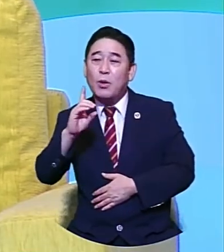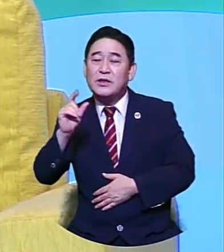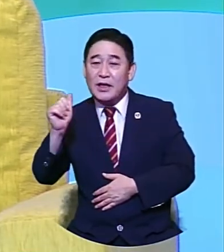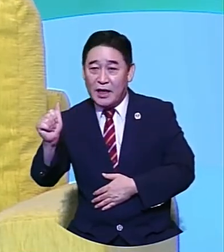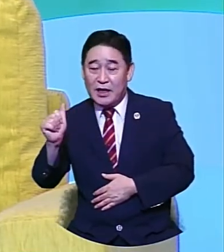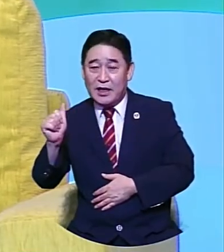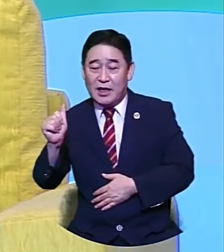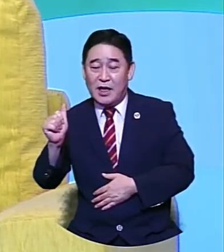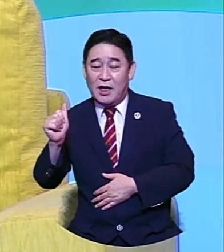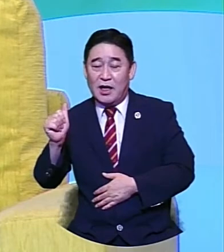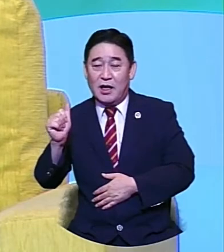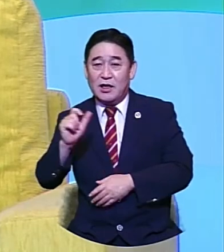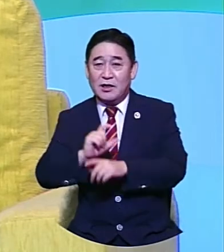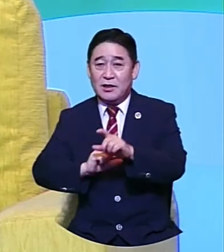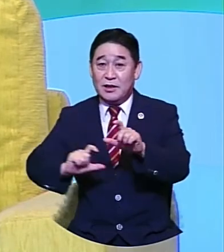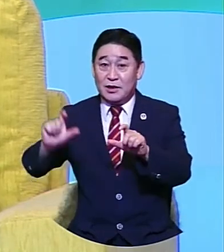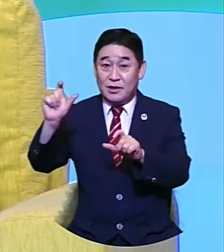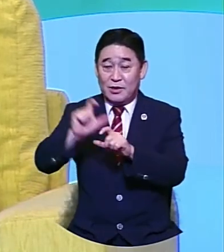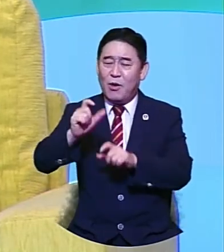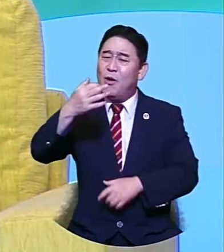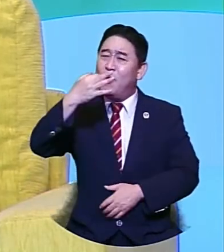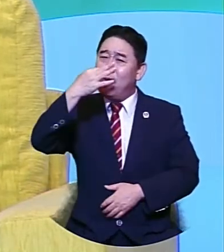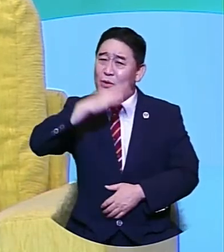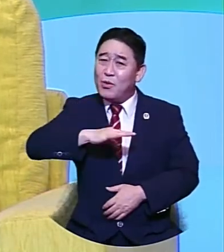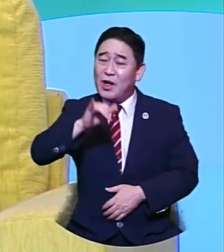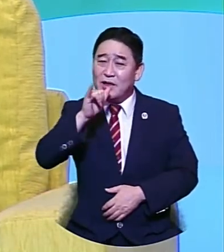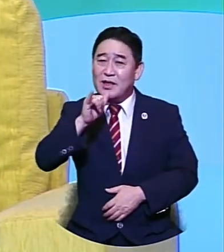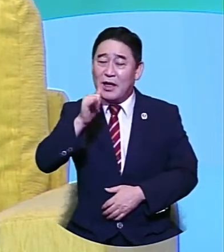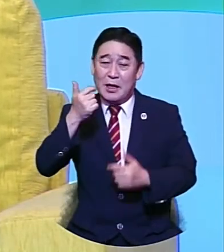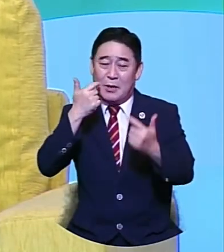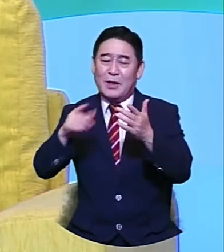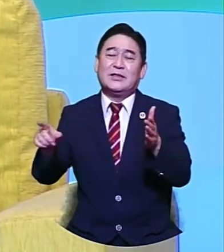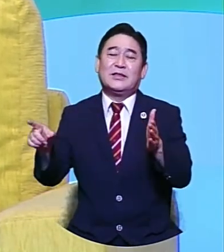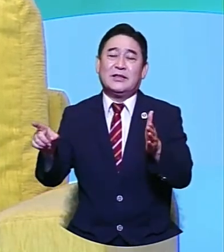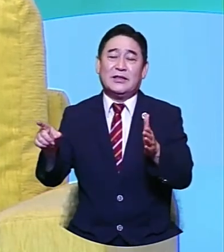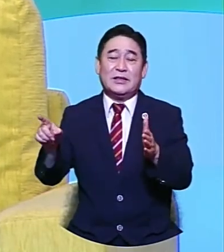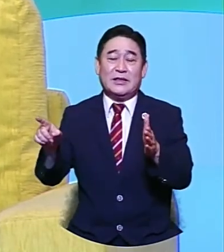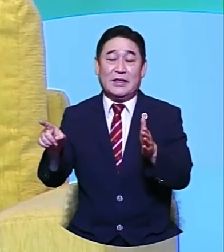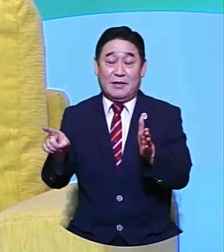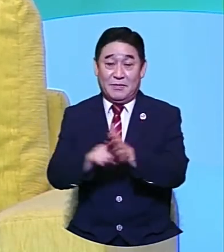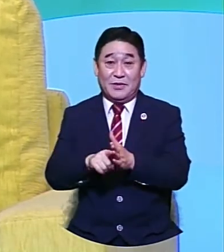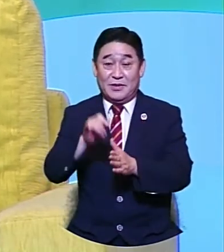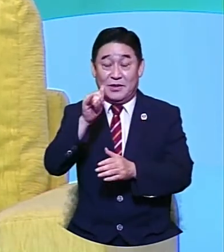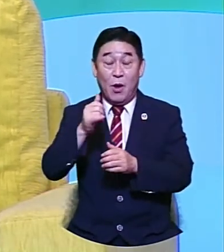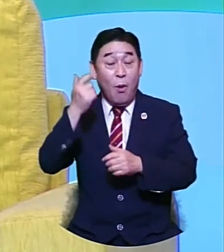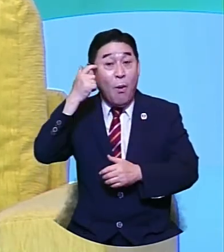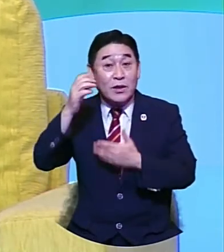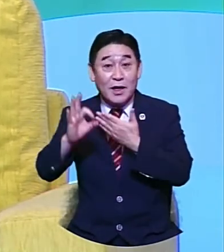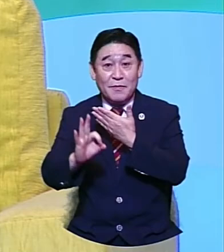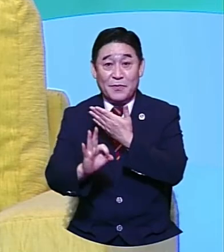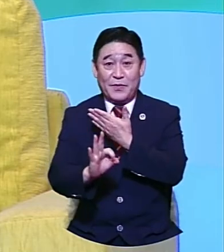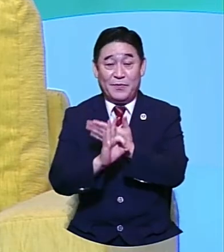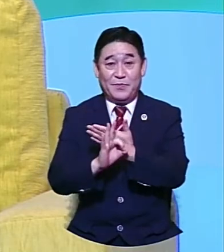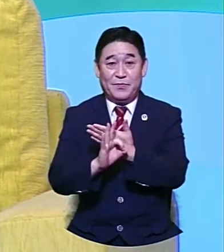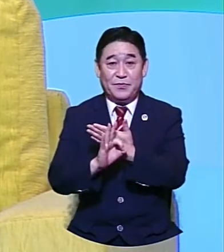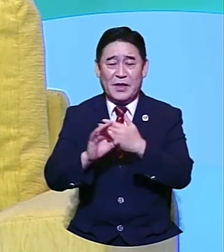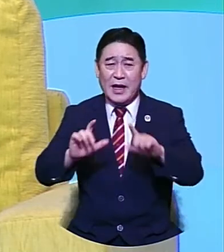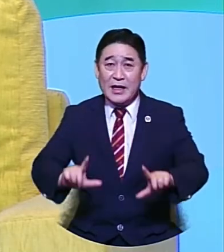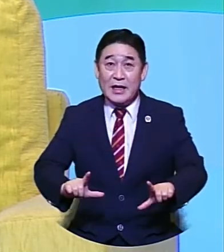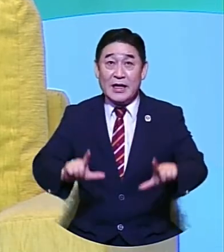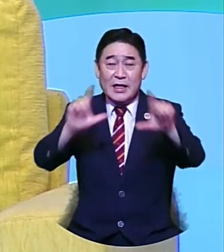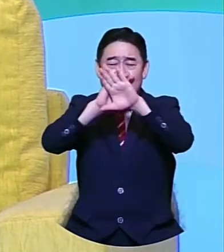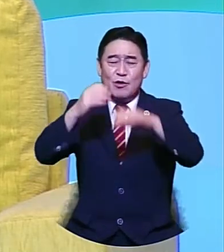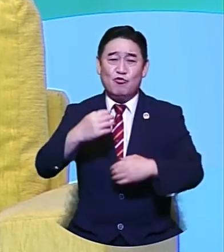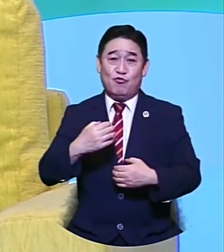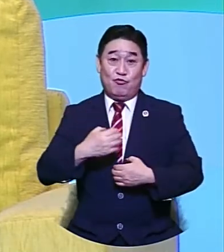more effective, because the climate crisis is a very